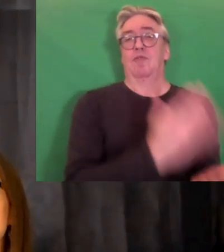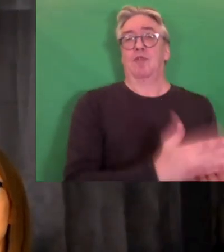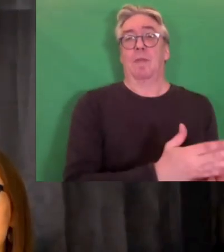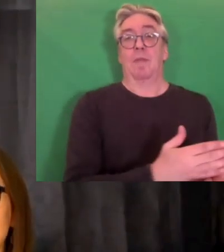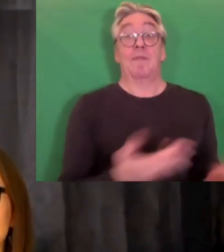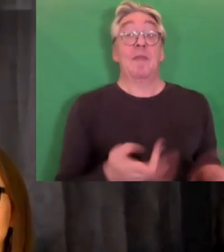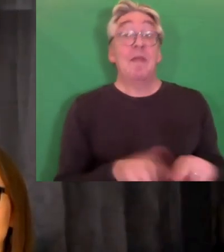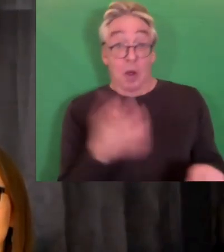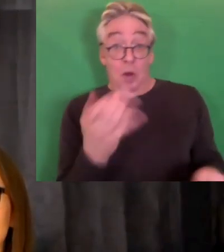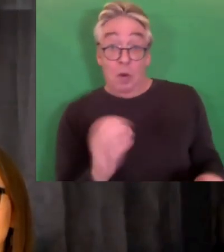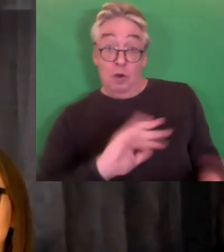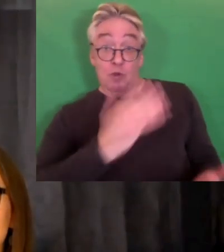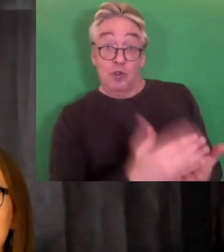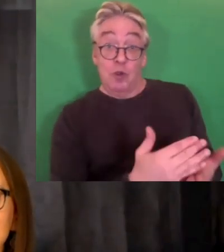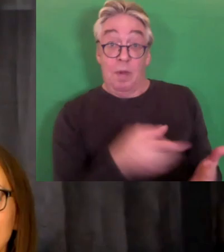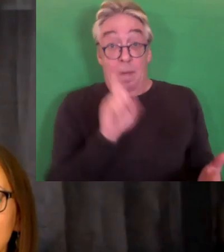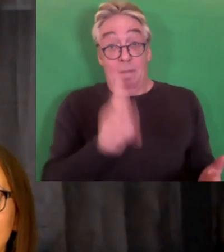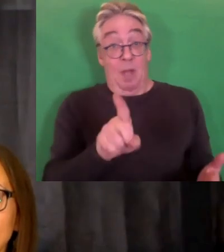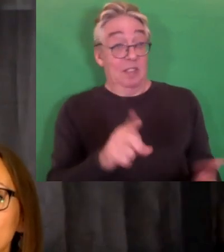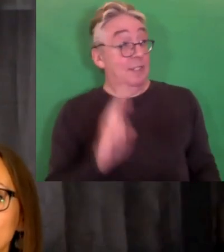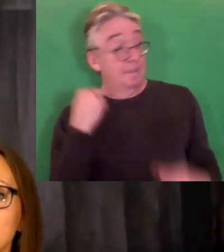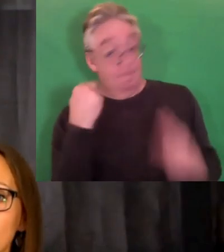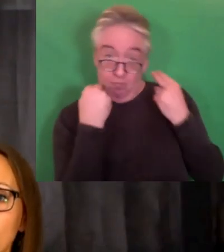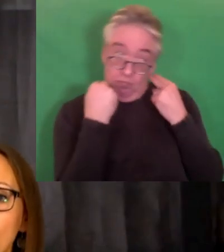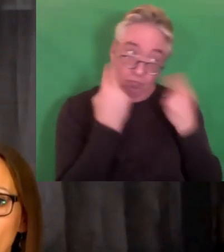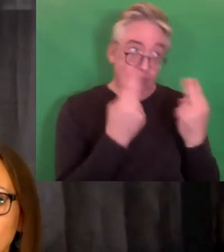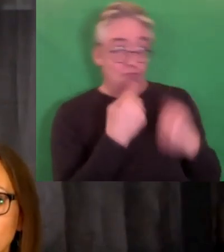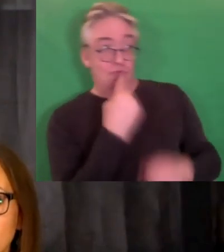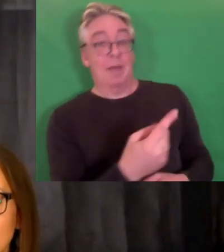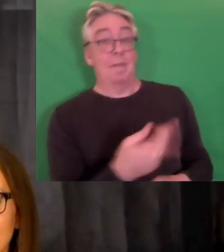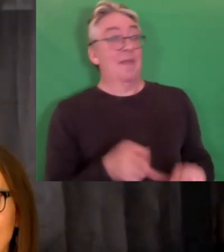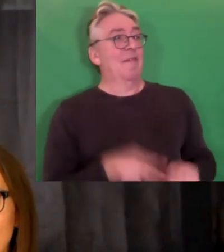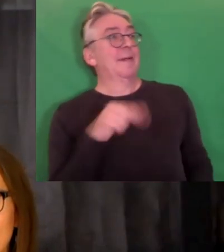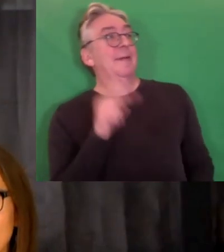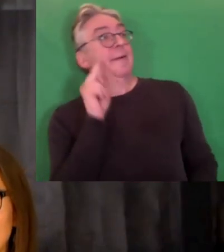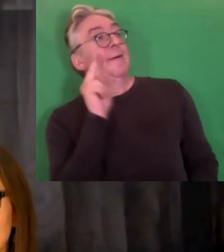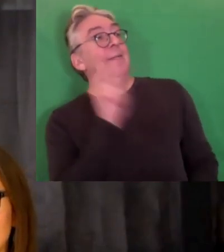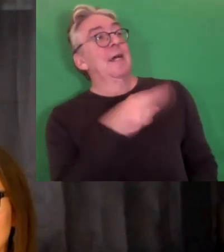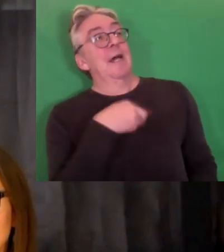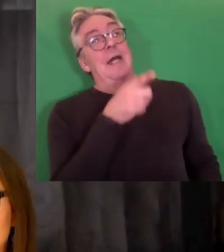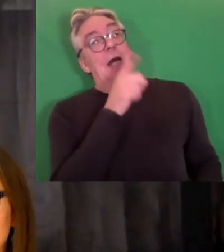like in real life. If you watch it and you don't say a word, you're going to be